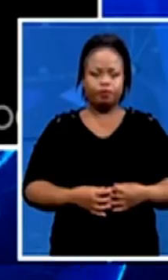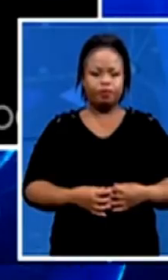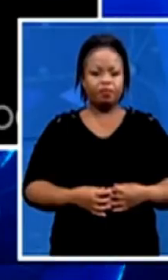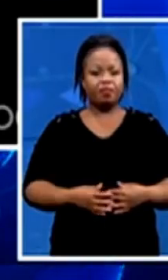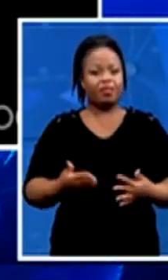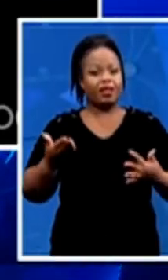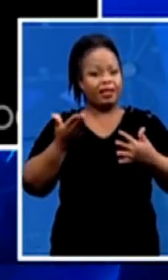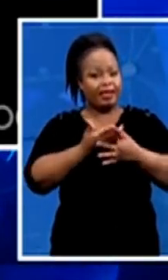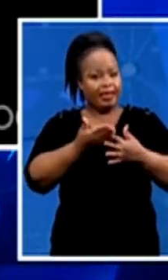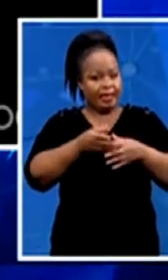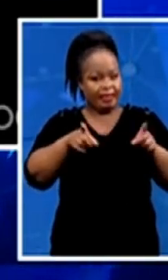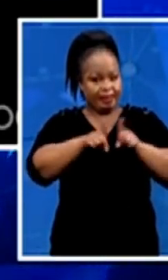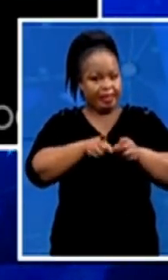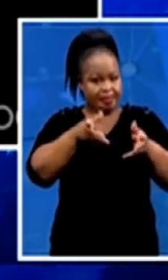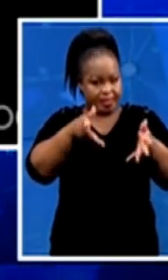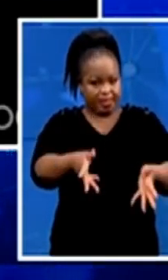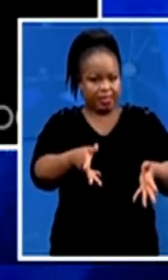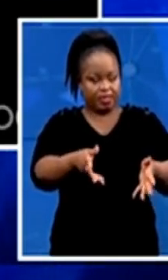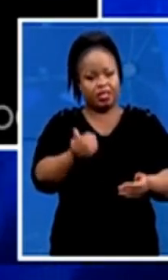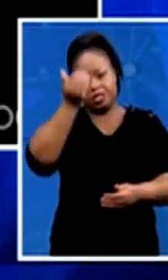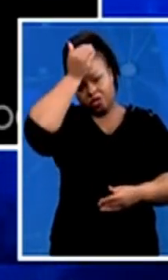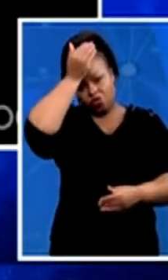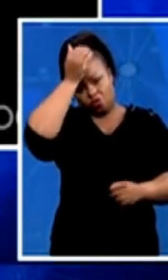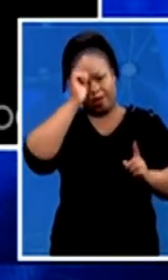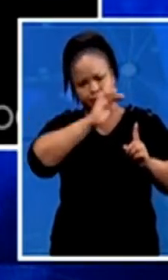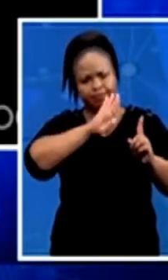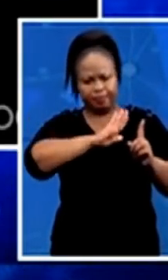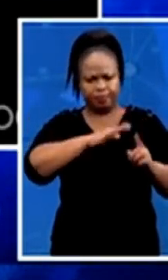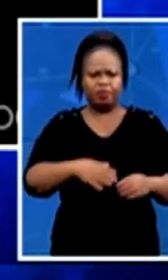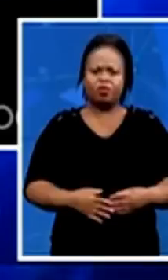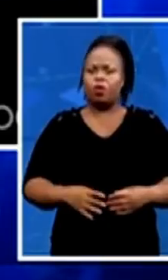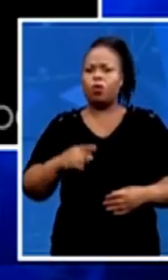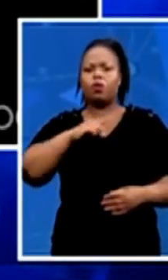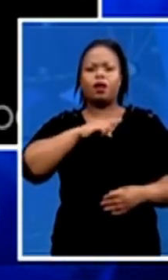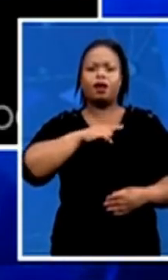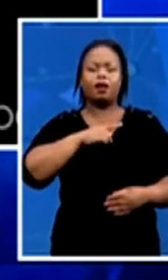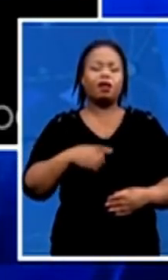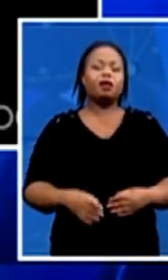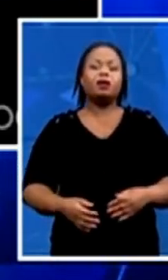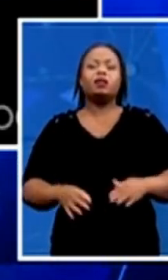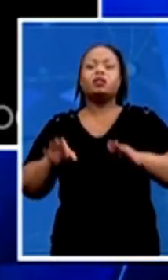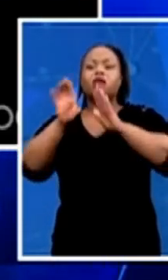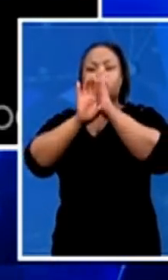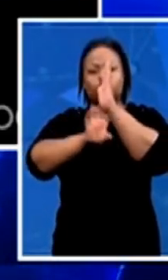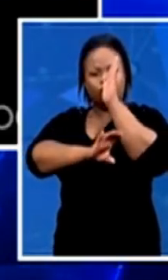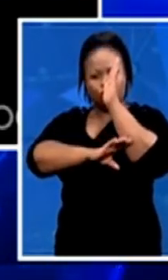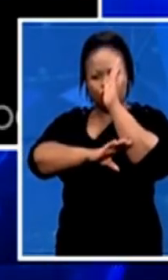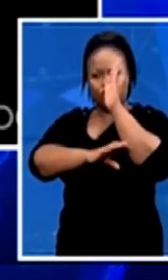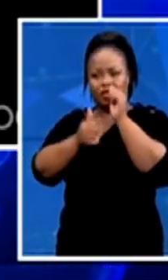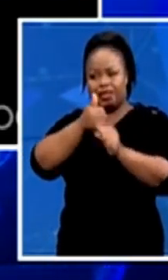this one, where it is the Constitution itself, the supremacy of the Constitution itself that is